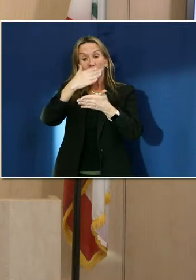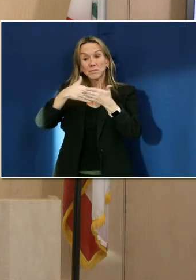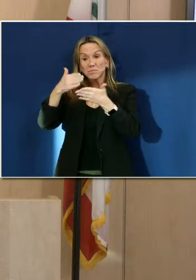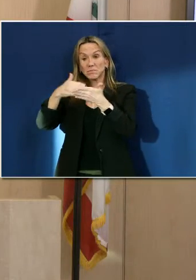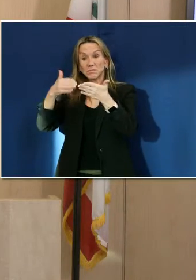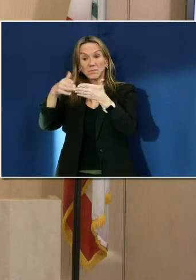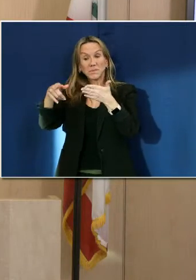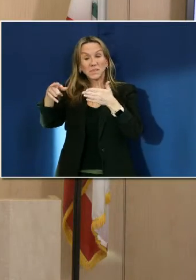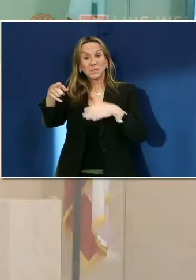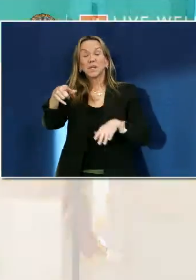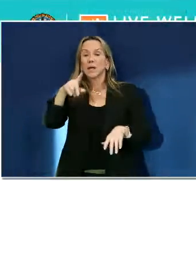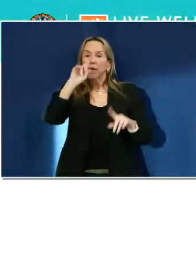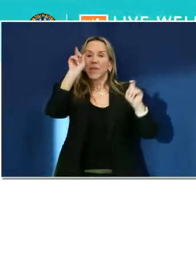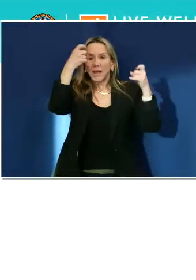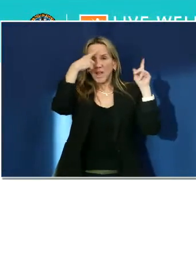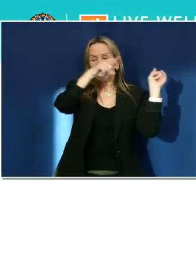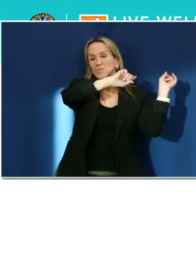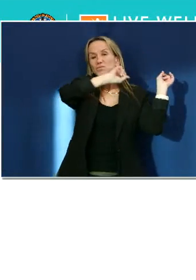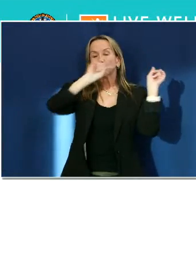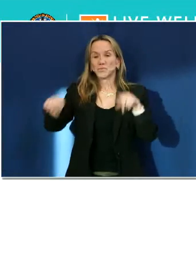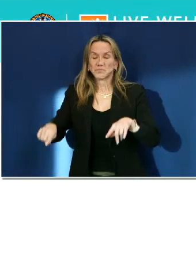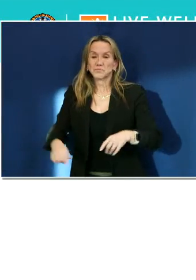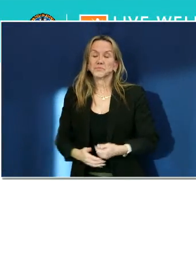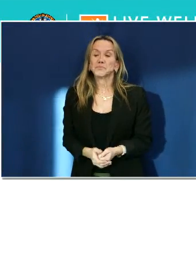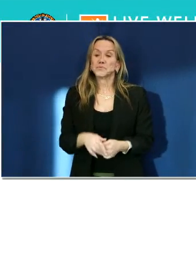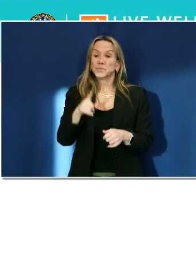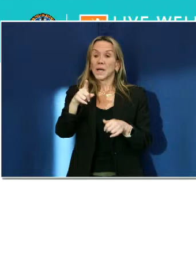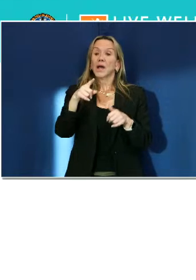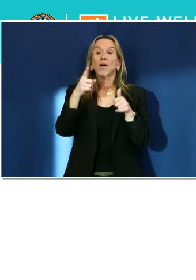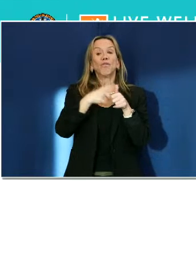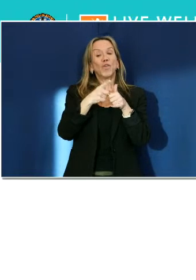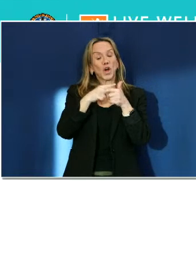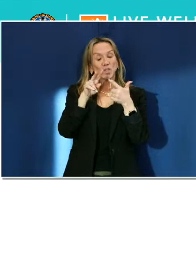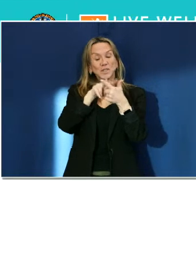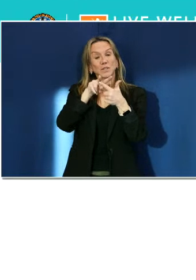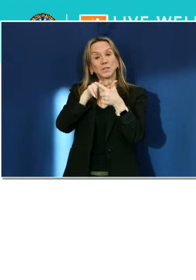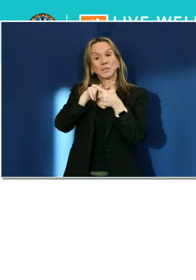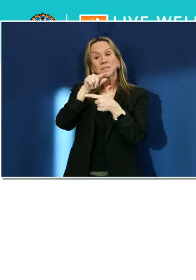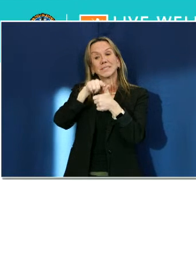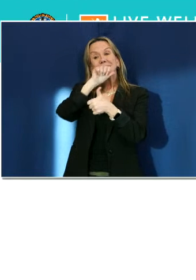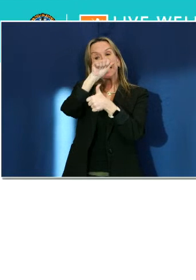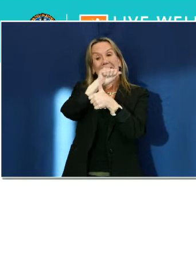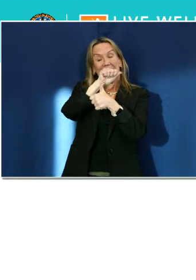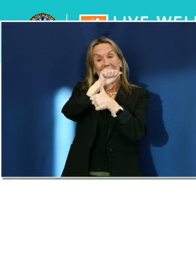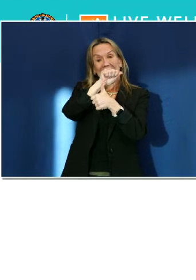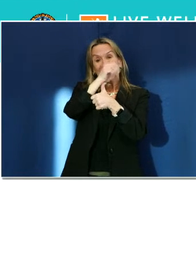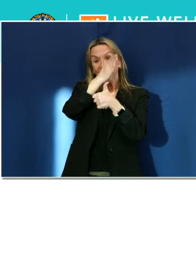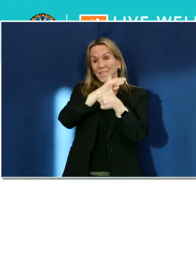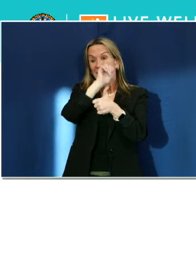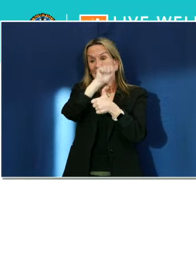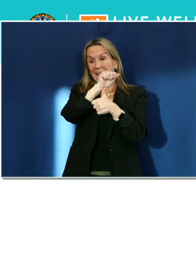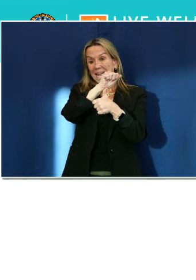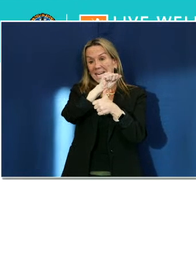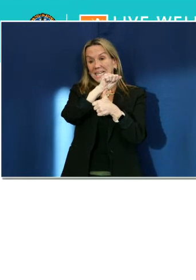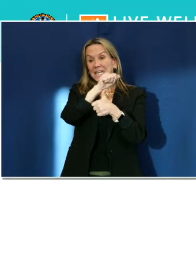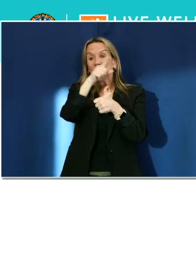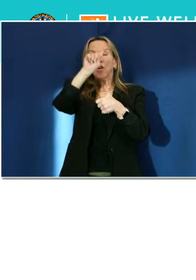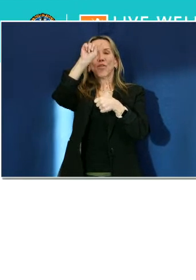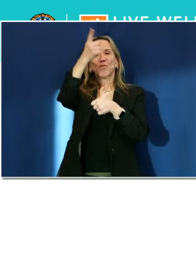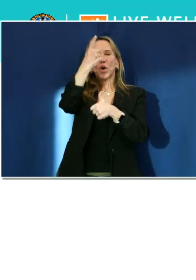1A, thank you for bringing that up, is healthcare personnel. And at the top of that list is acute care